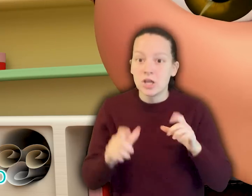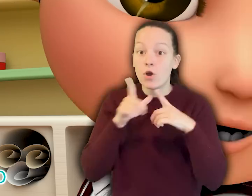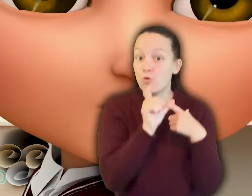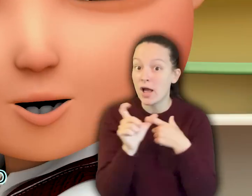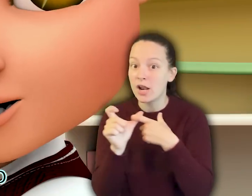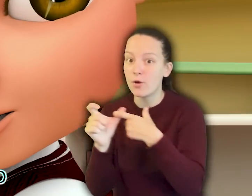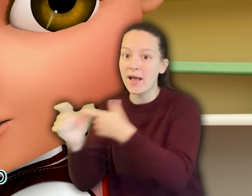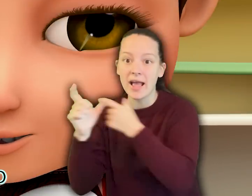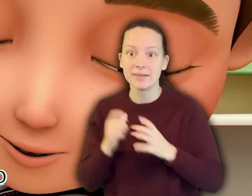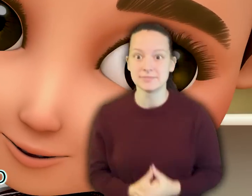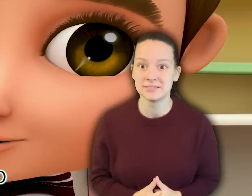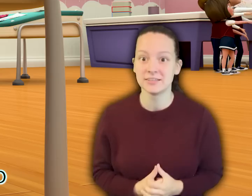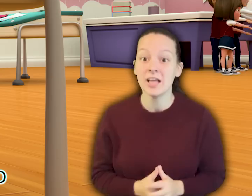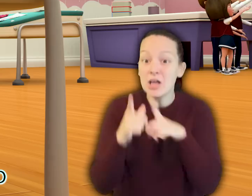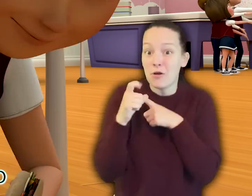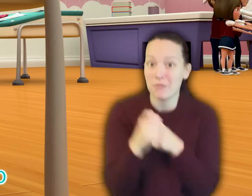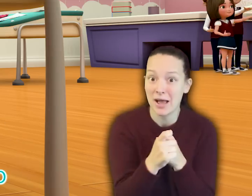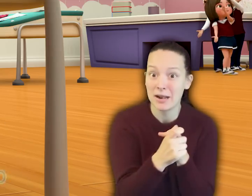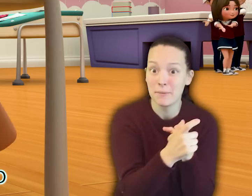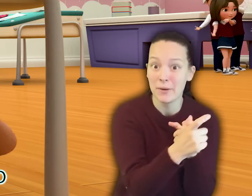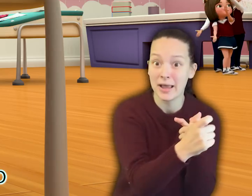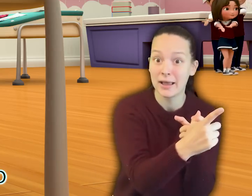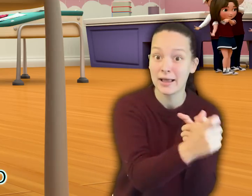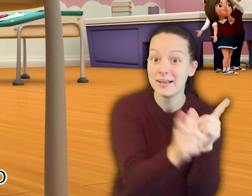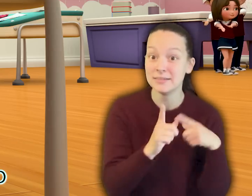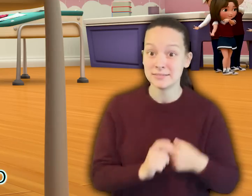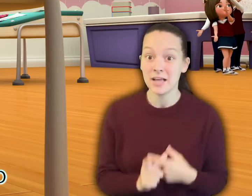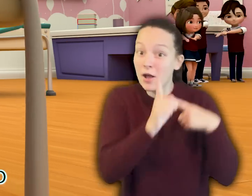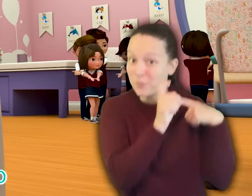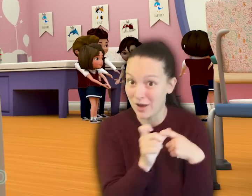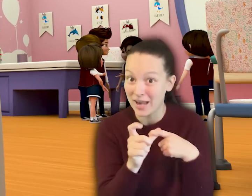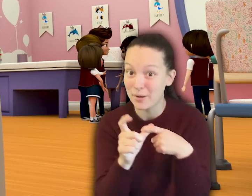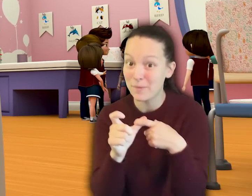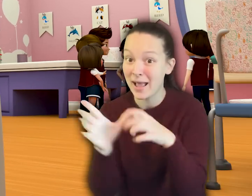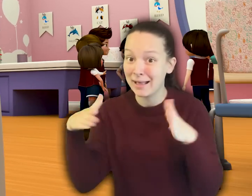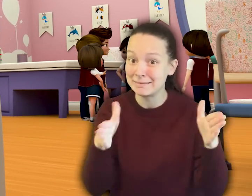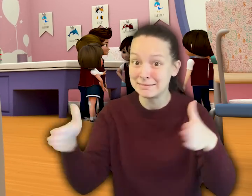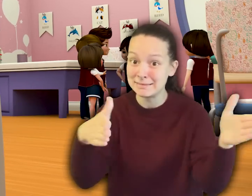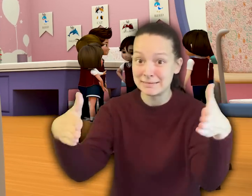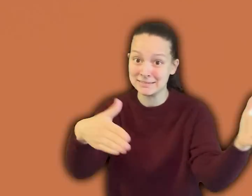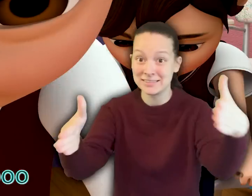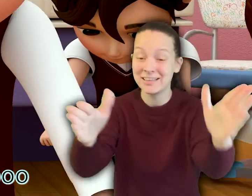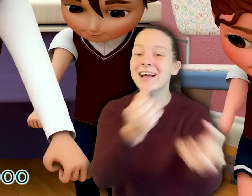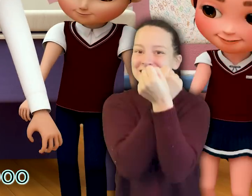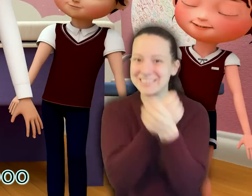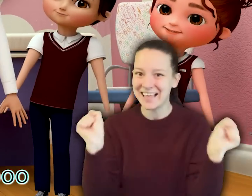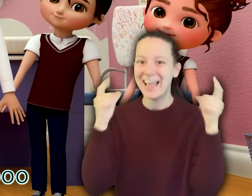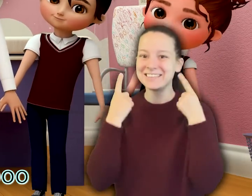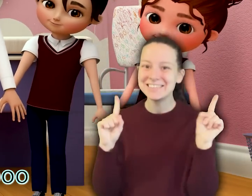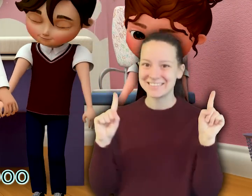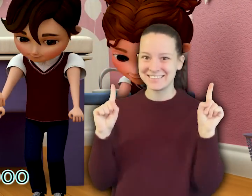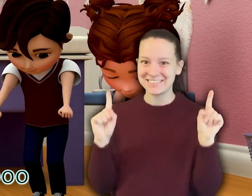away run away run away do do run away safe